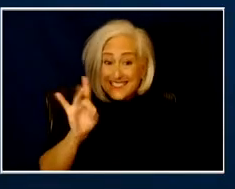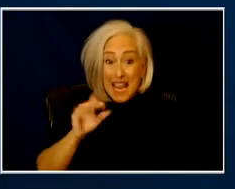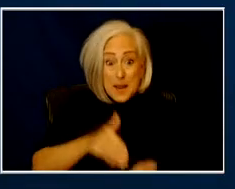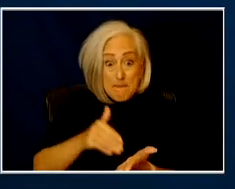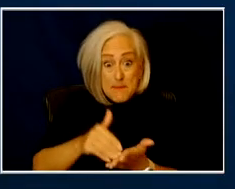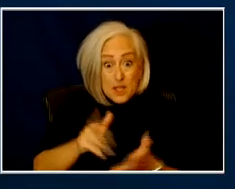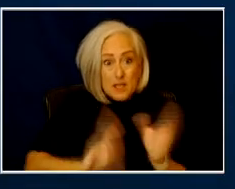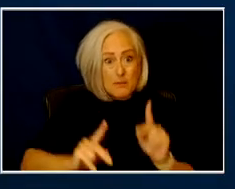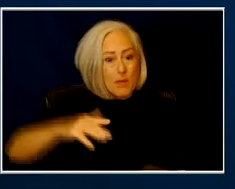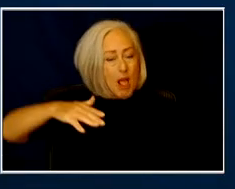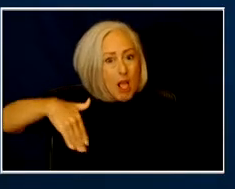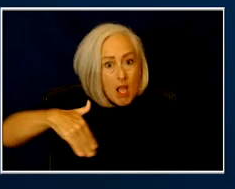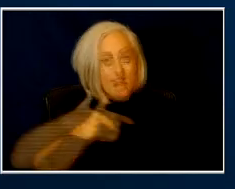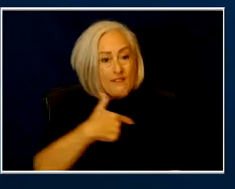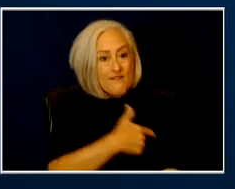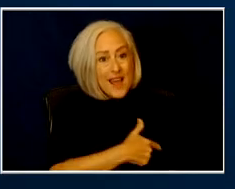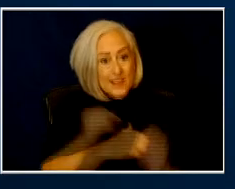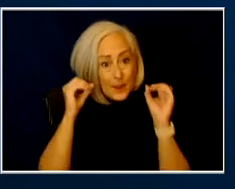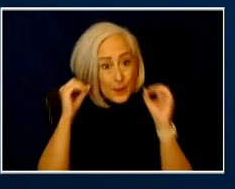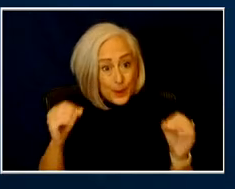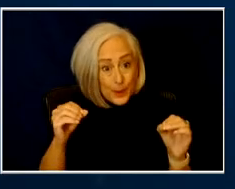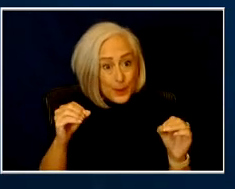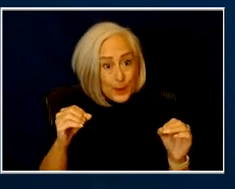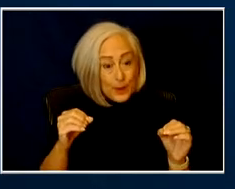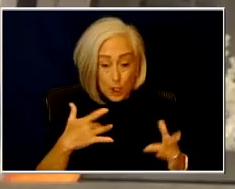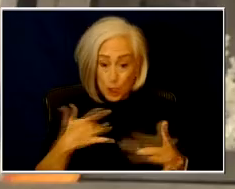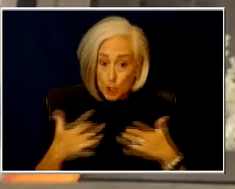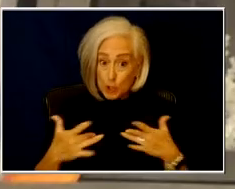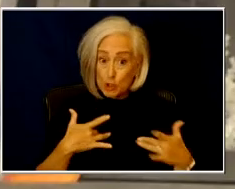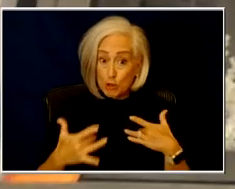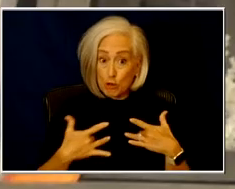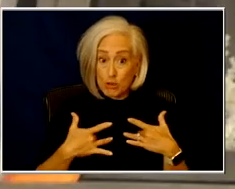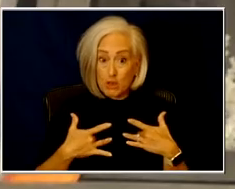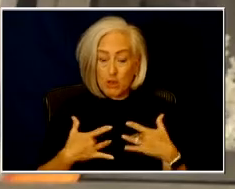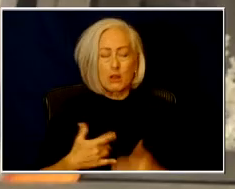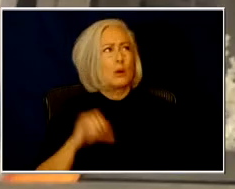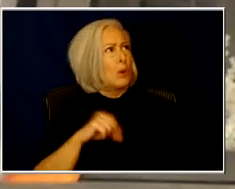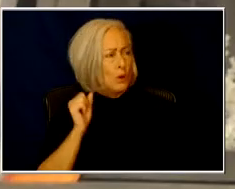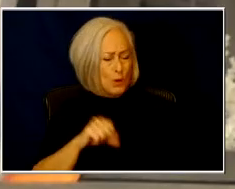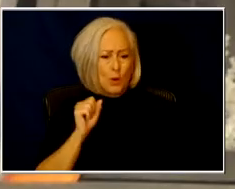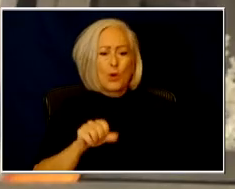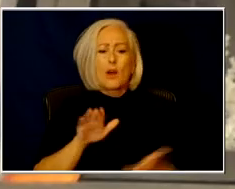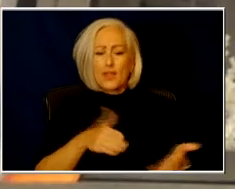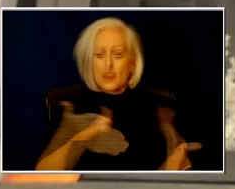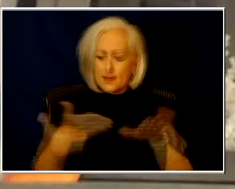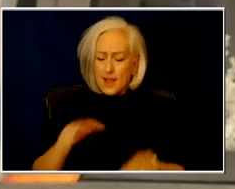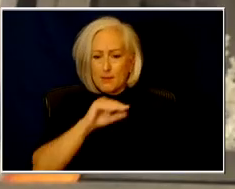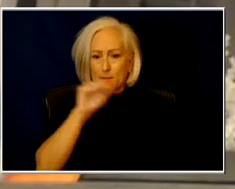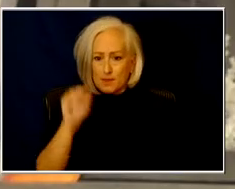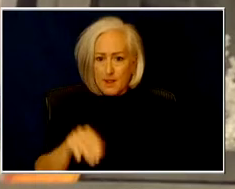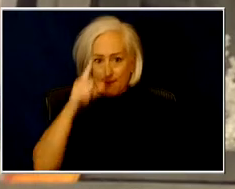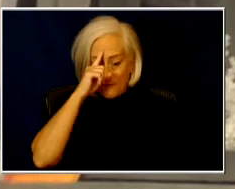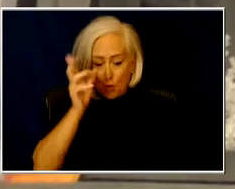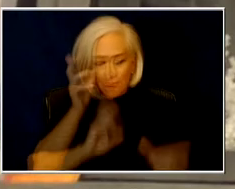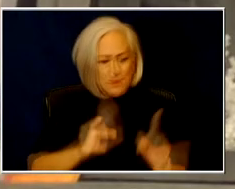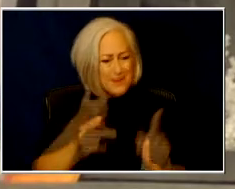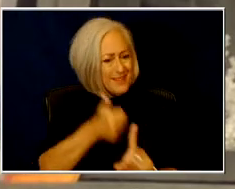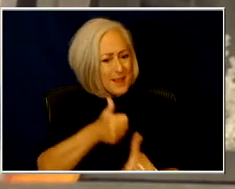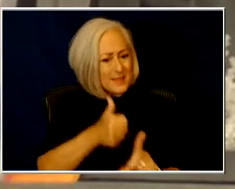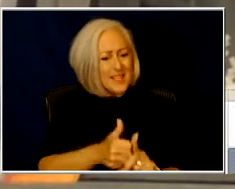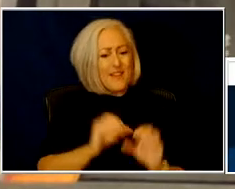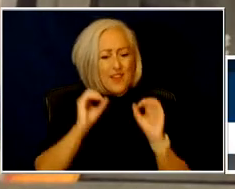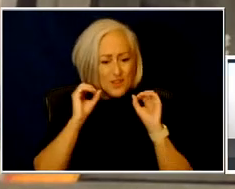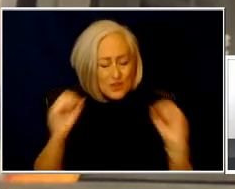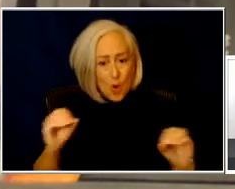no question I mean the death rate in people who have not been vaccinated against cobit that death